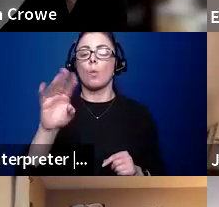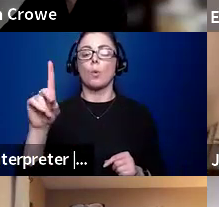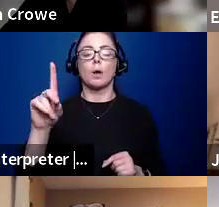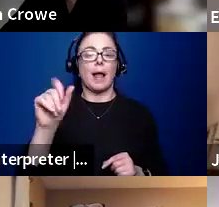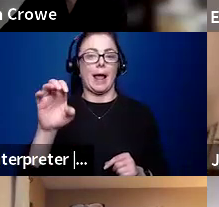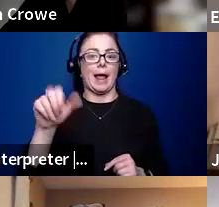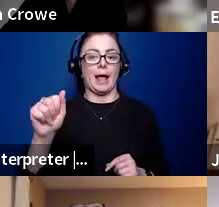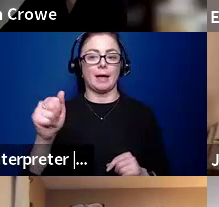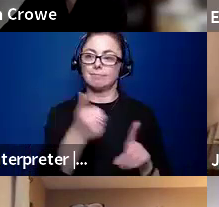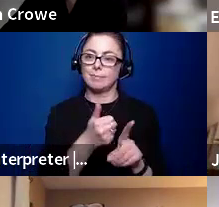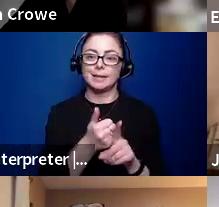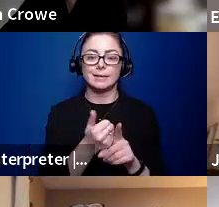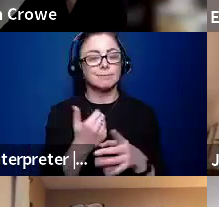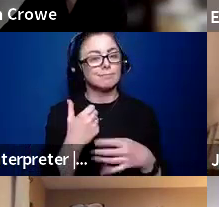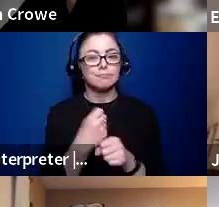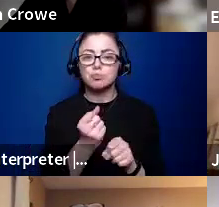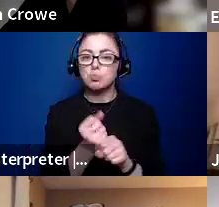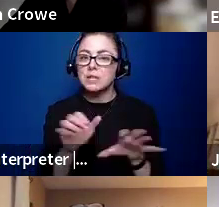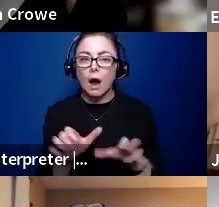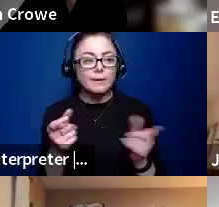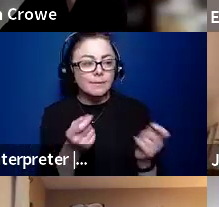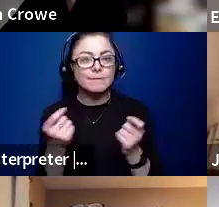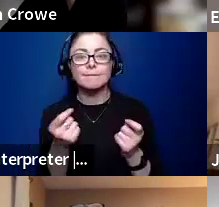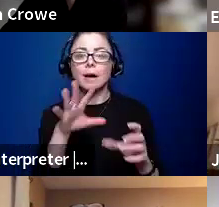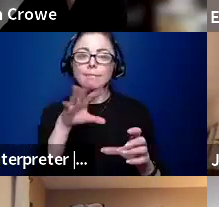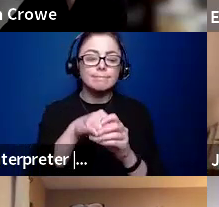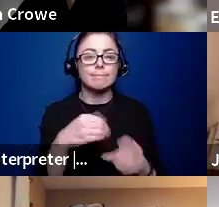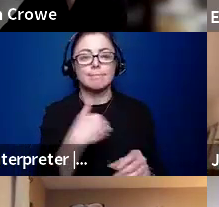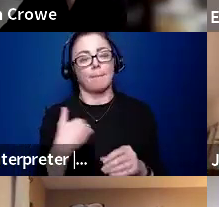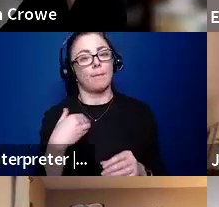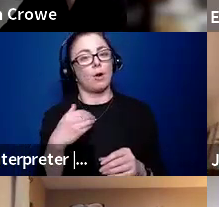a productive member of society. He has